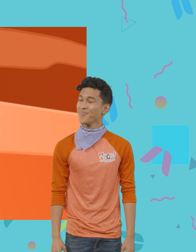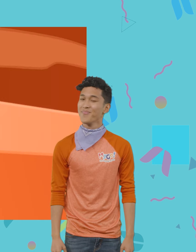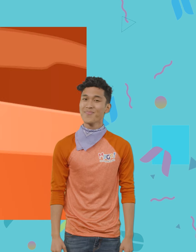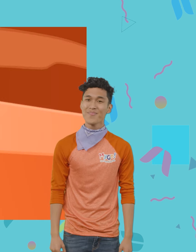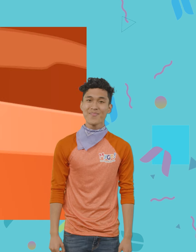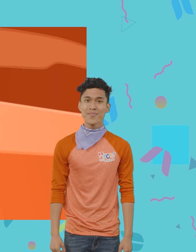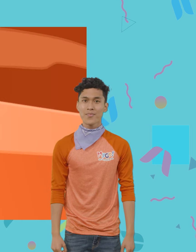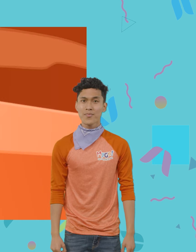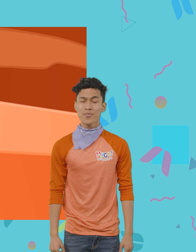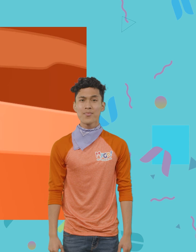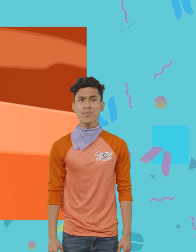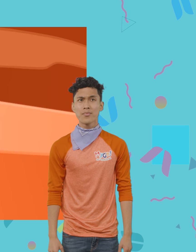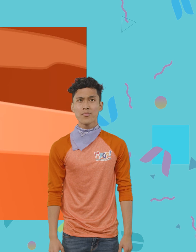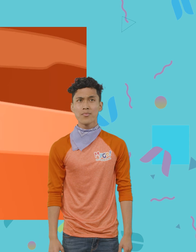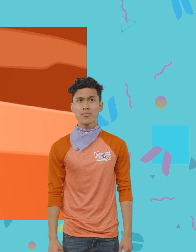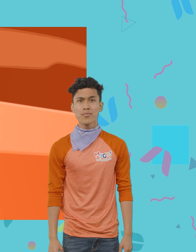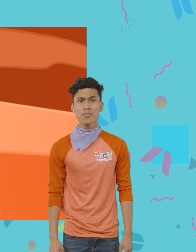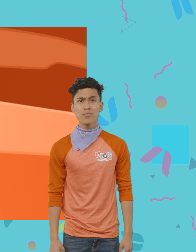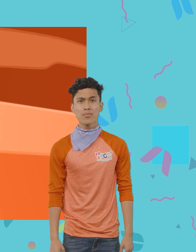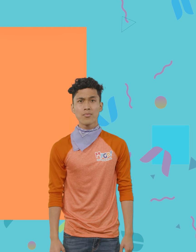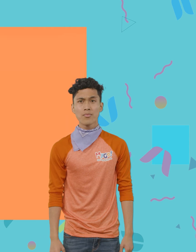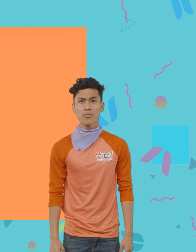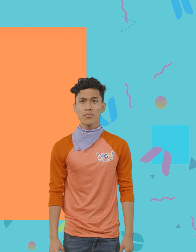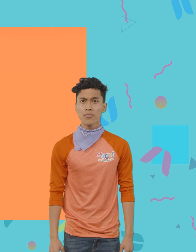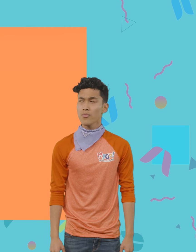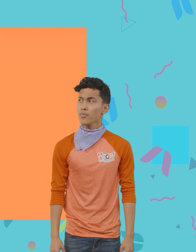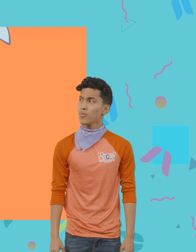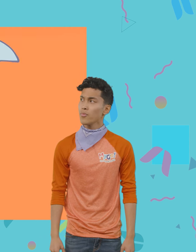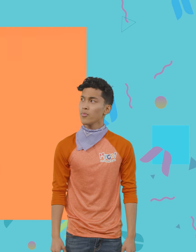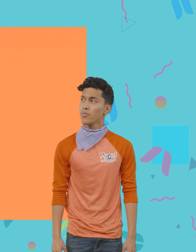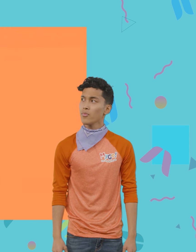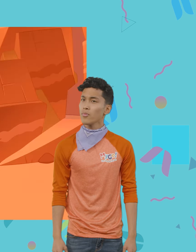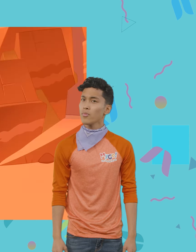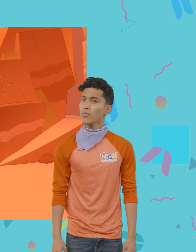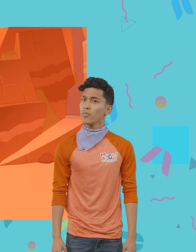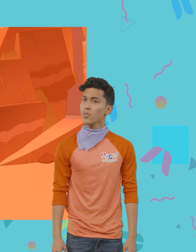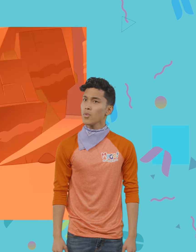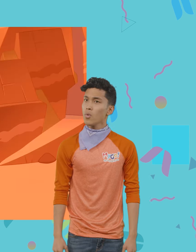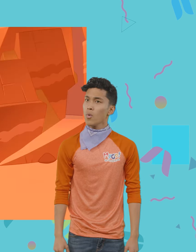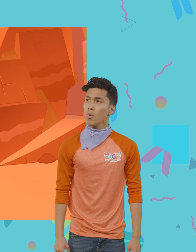Thank you.